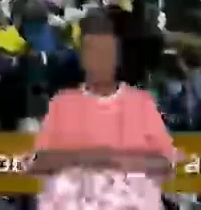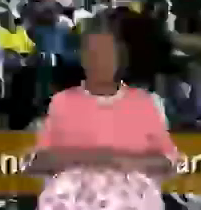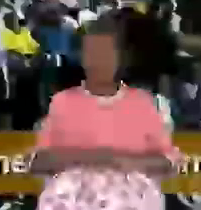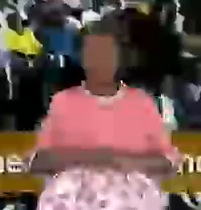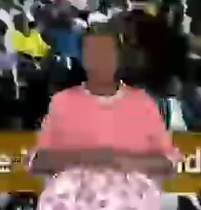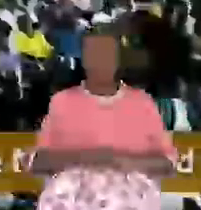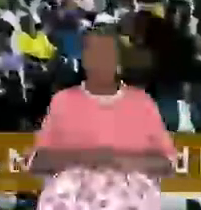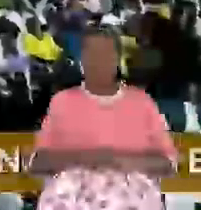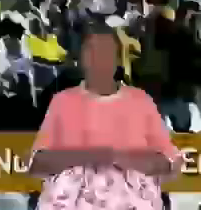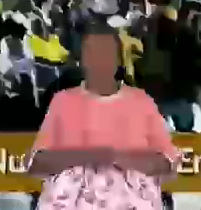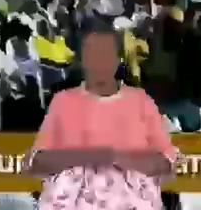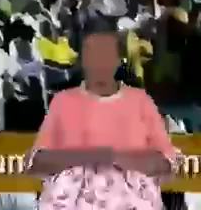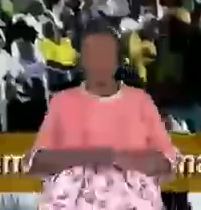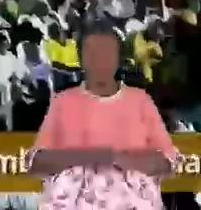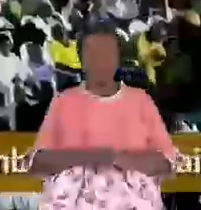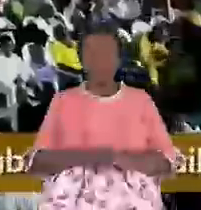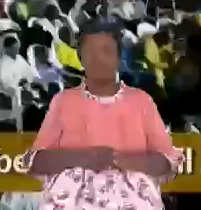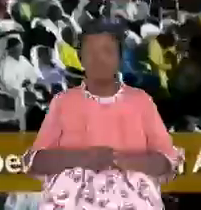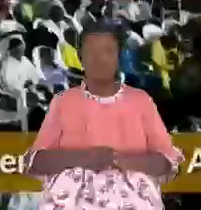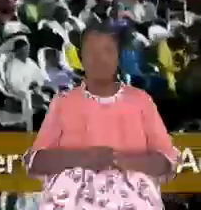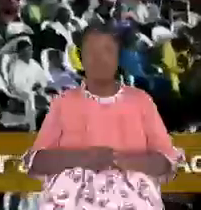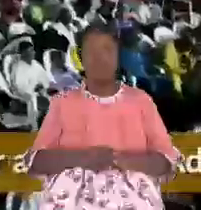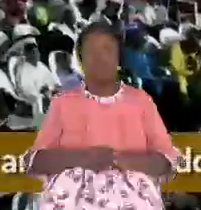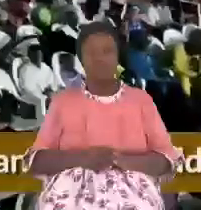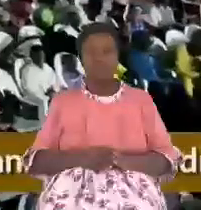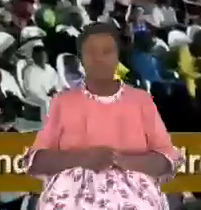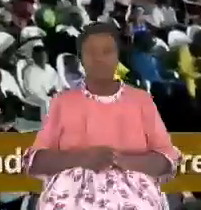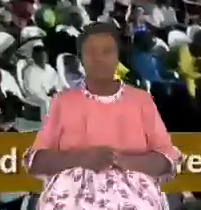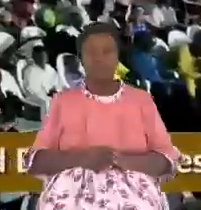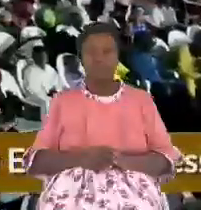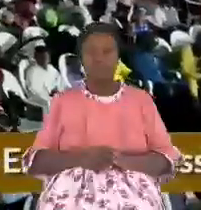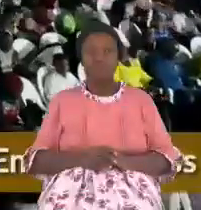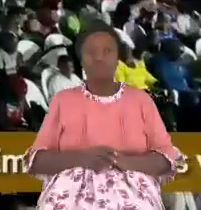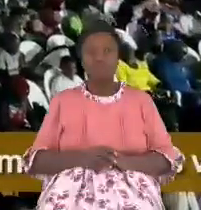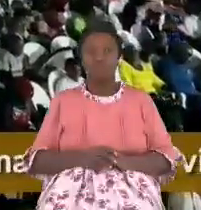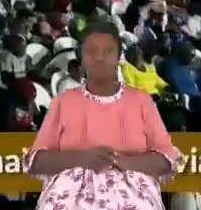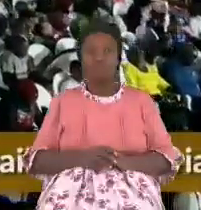and we are gathering everything in whole form